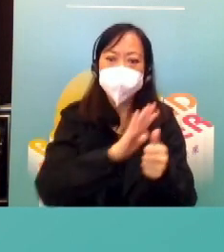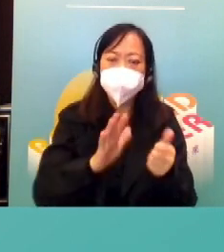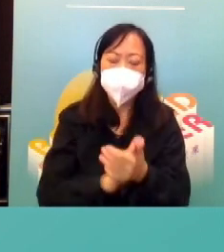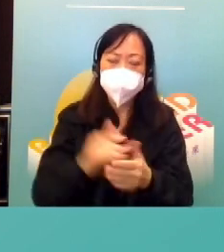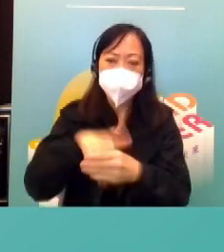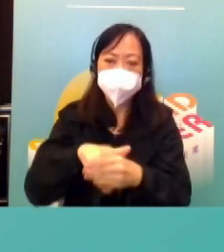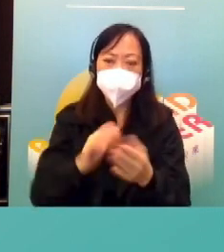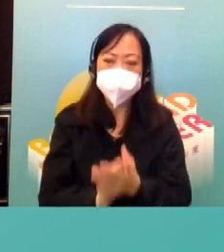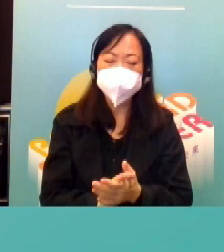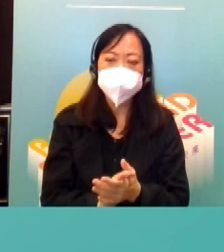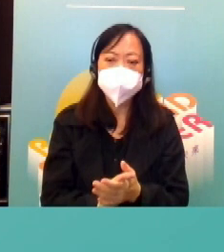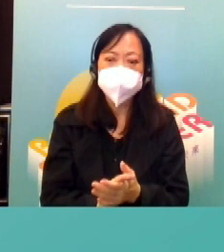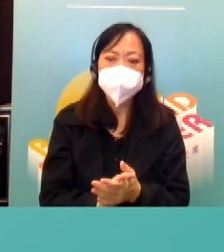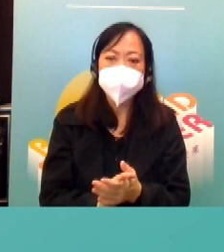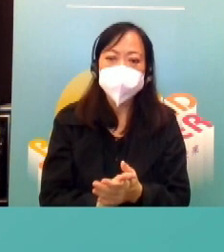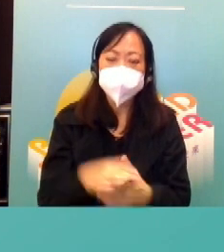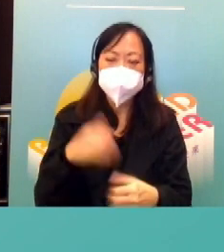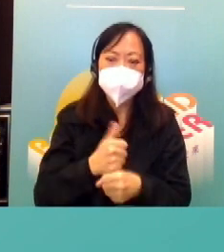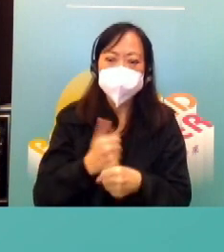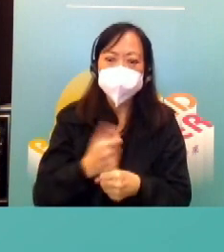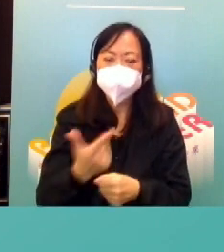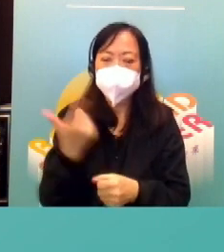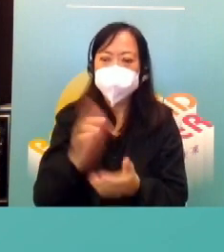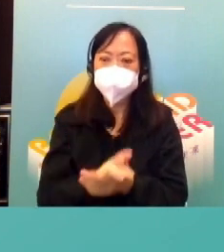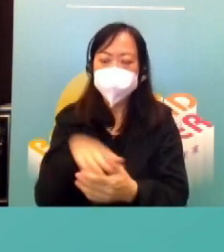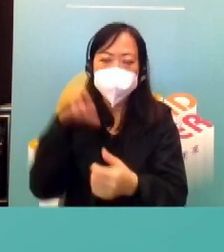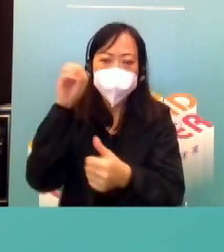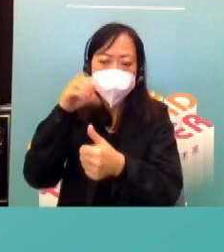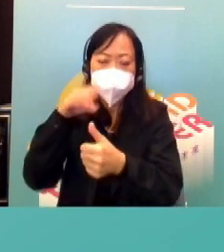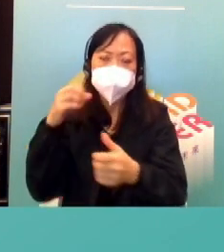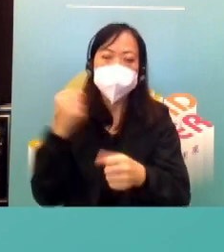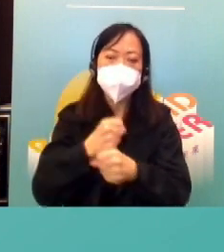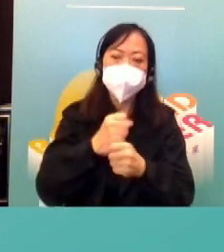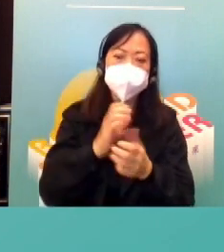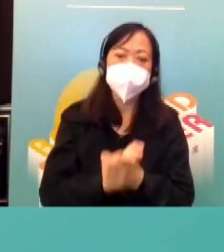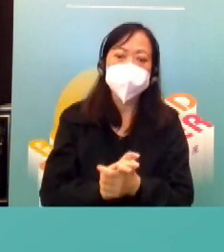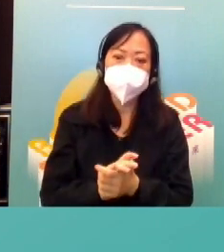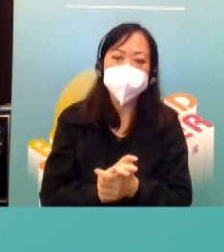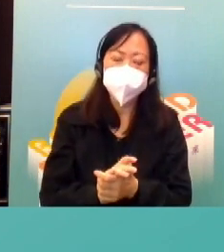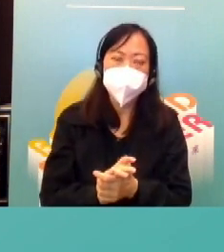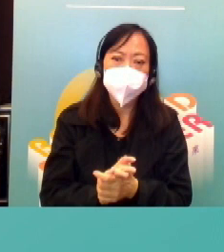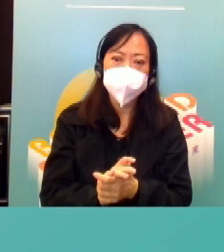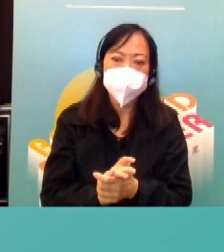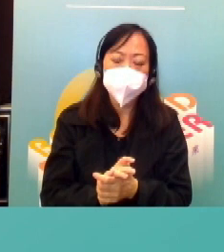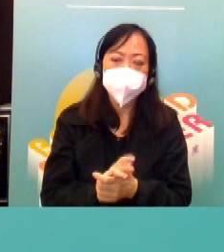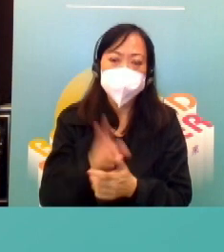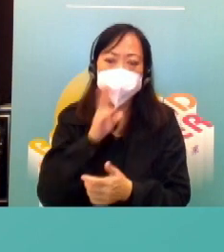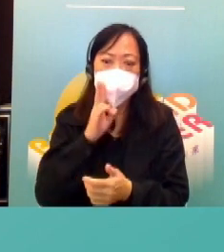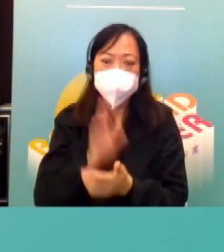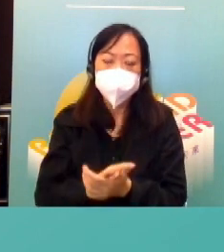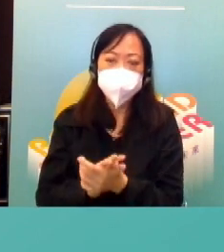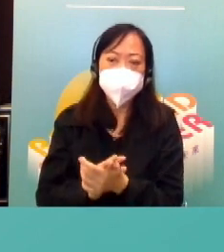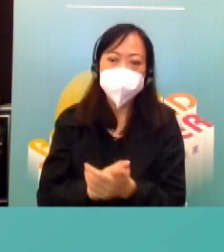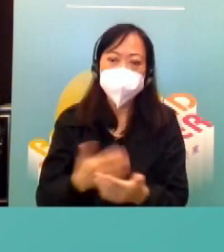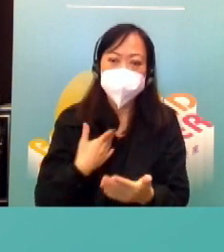our advisory activities to help create some consensus about how you think about impact. Overall,